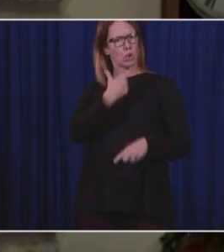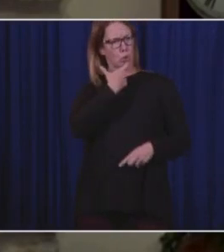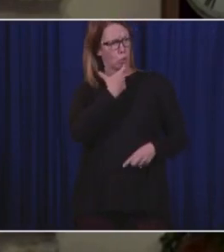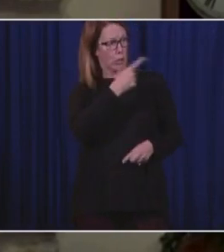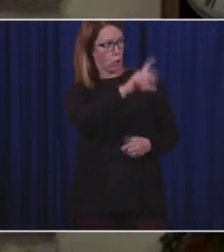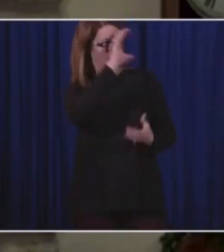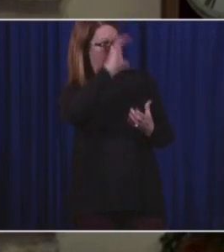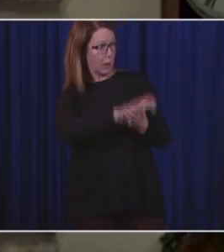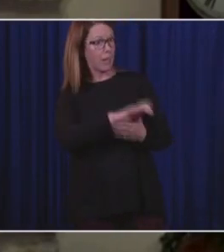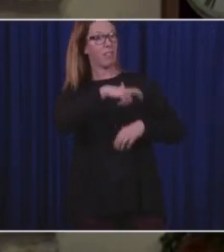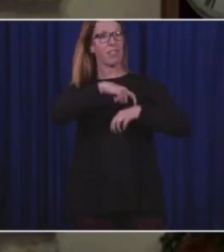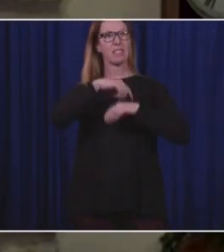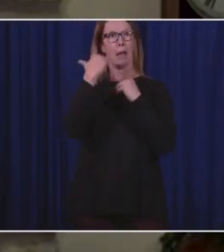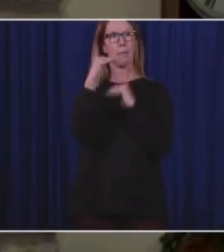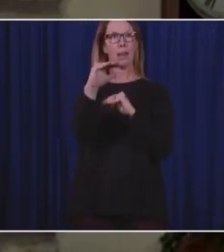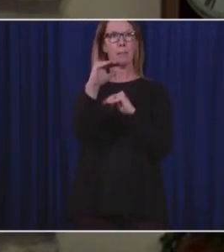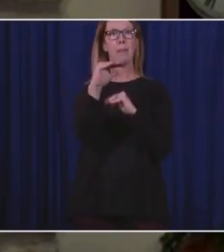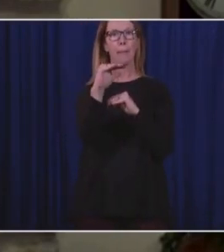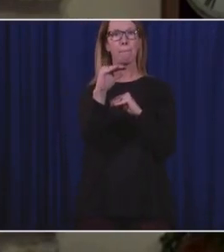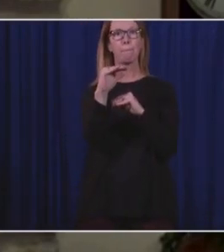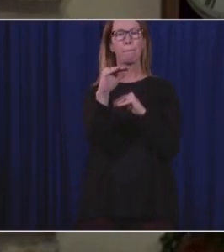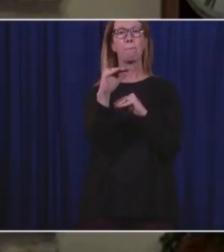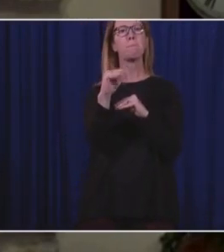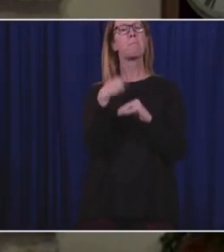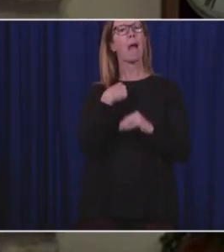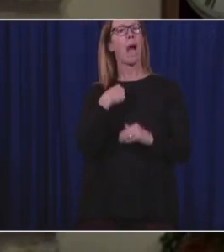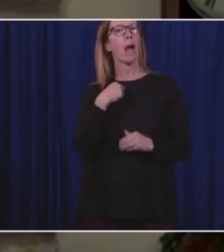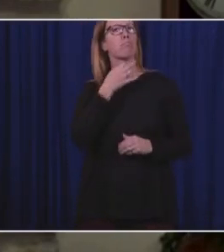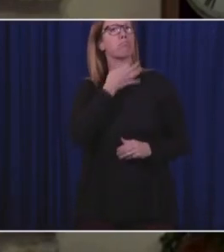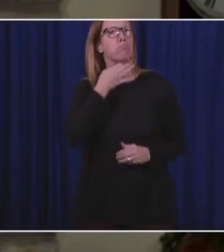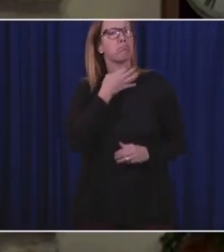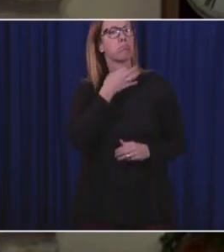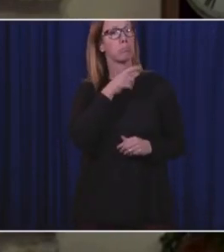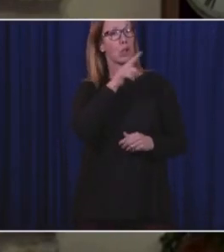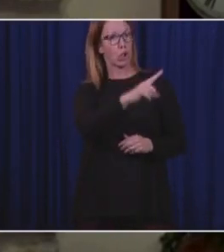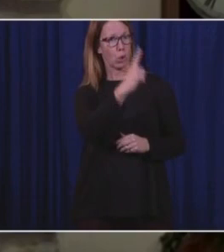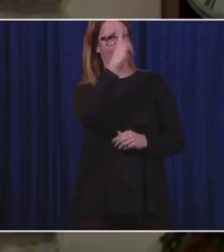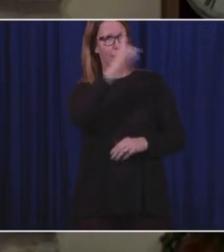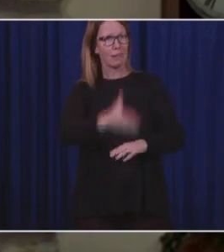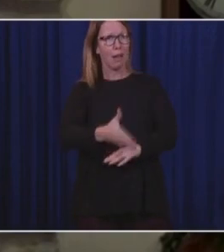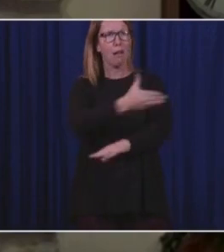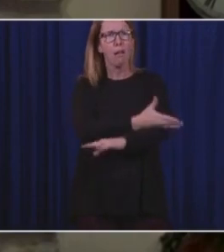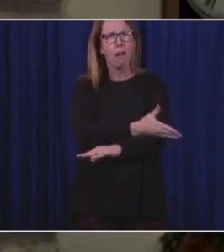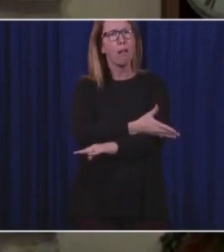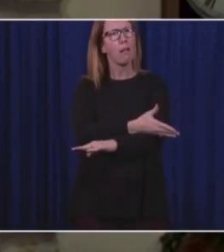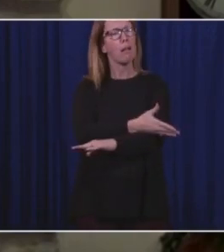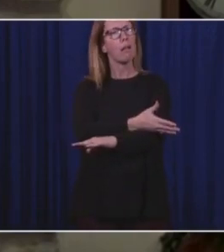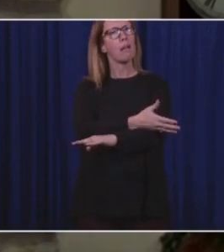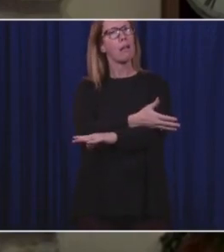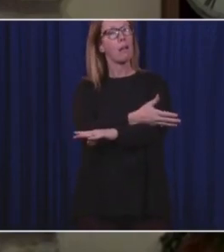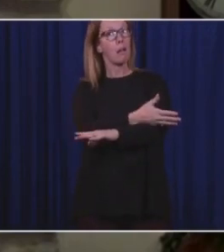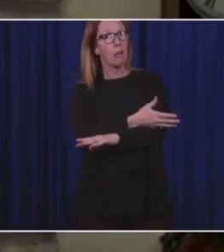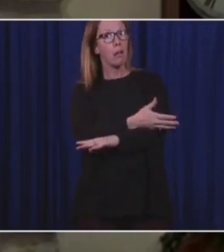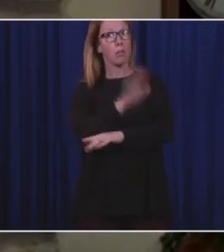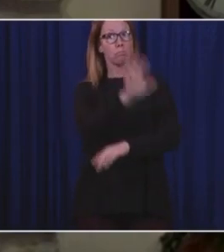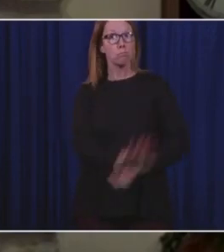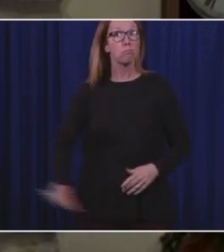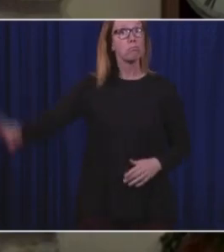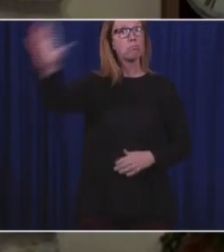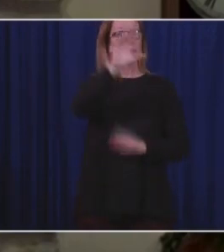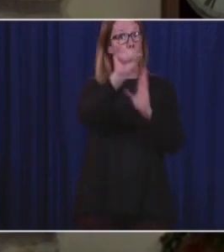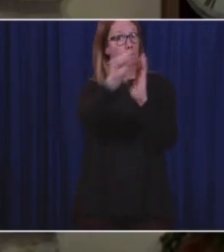state's curfew is working. I'm wondering if you believe the success has been consistent across the whole